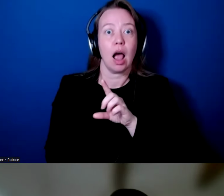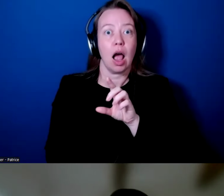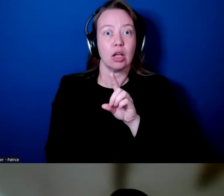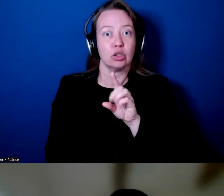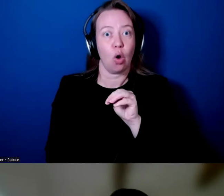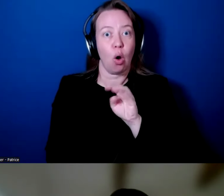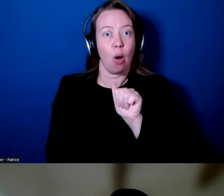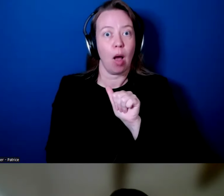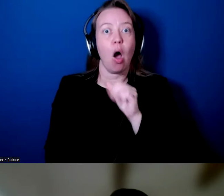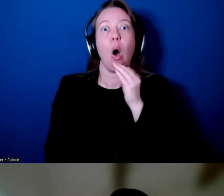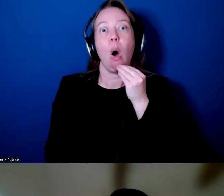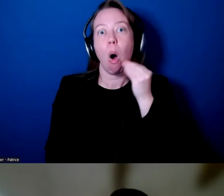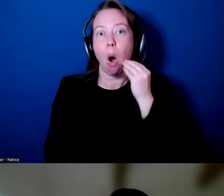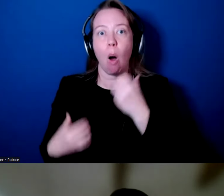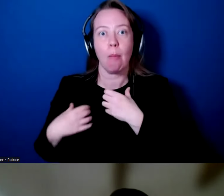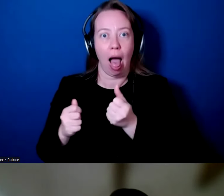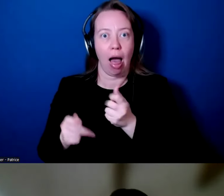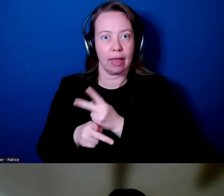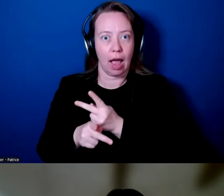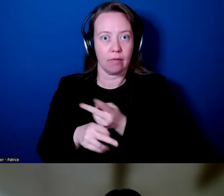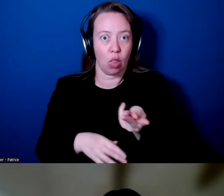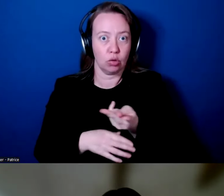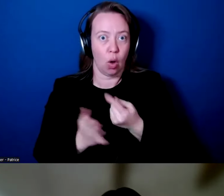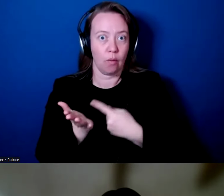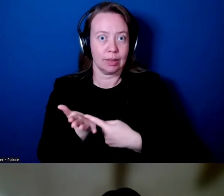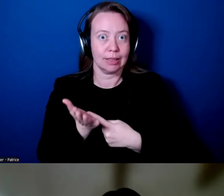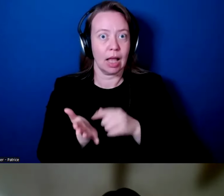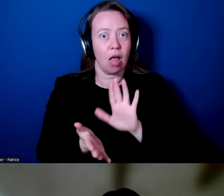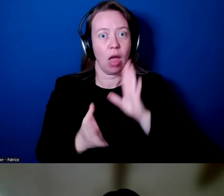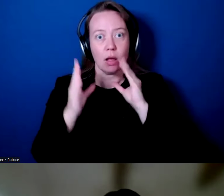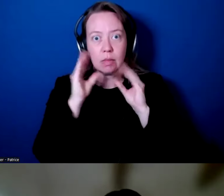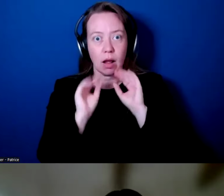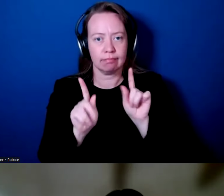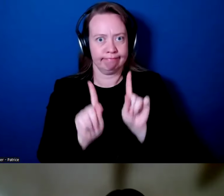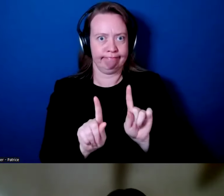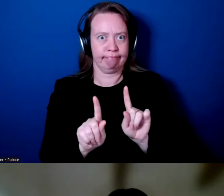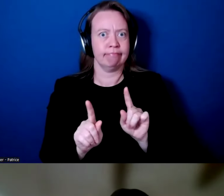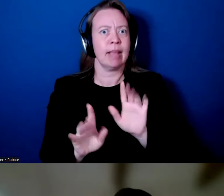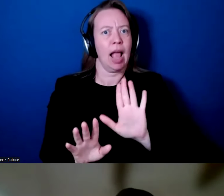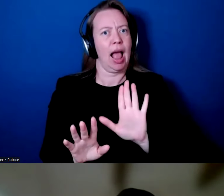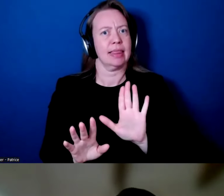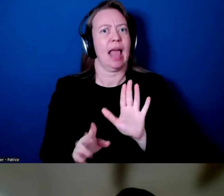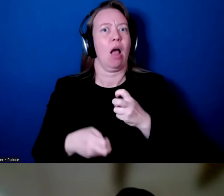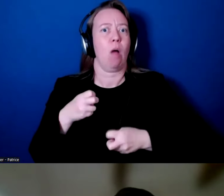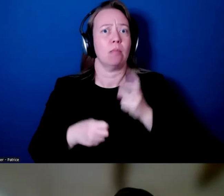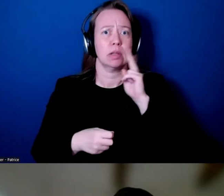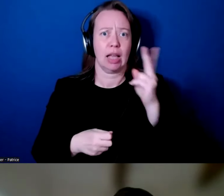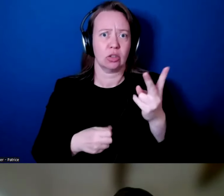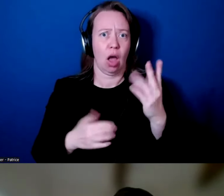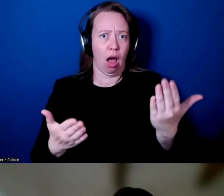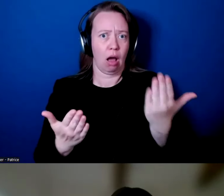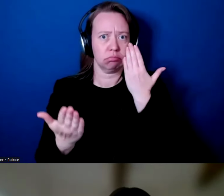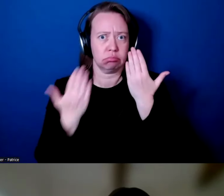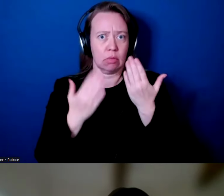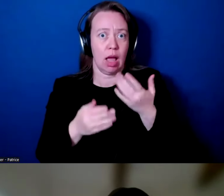professional, speaking about their experiences and where they saw issues arising in that intersection. And